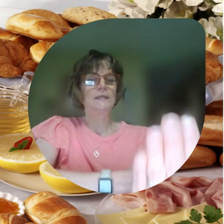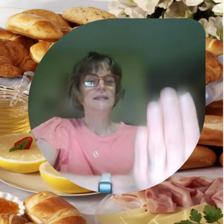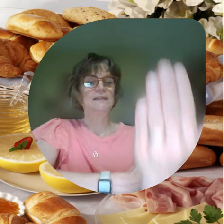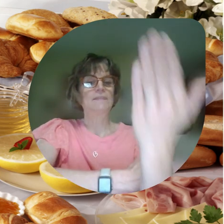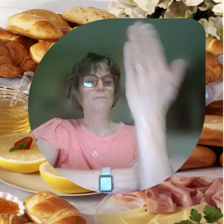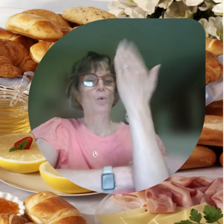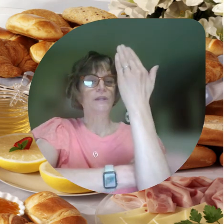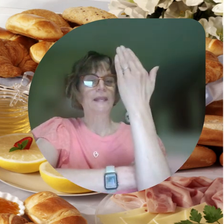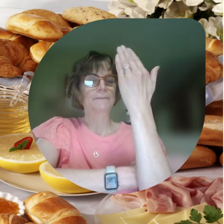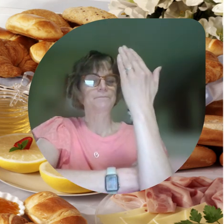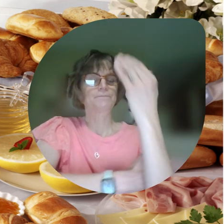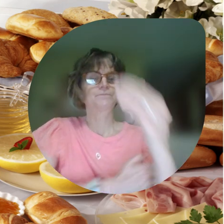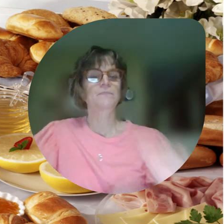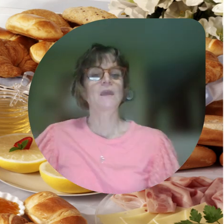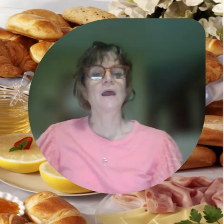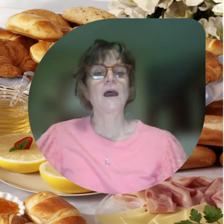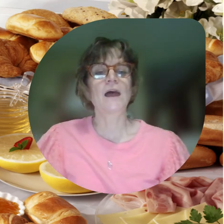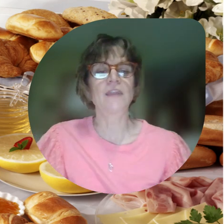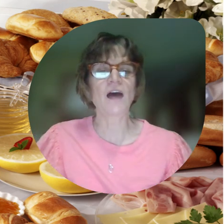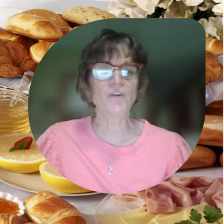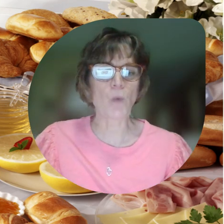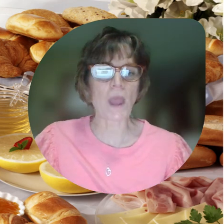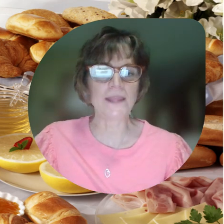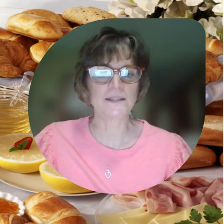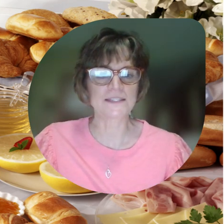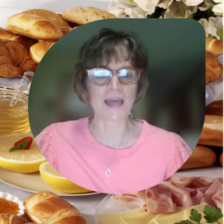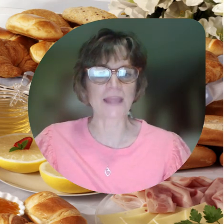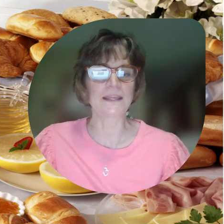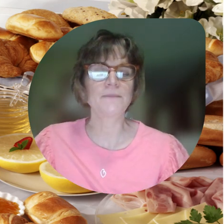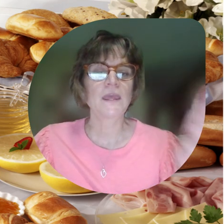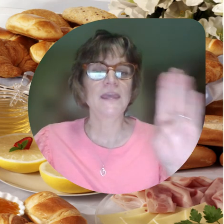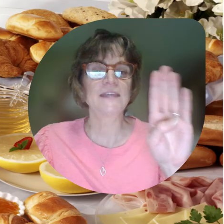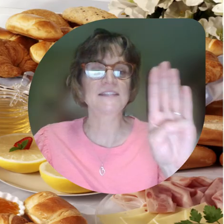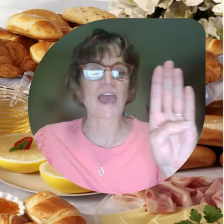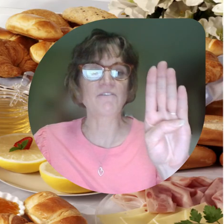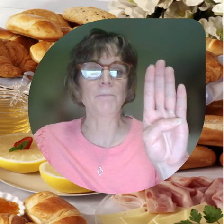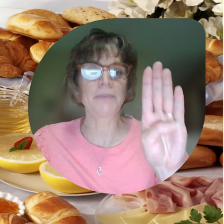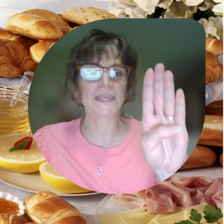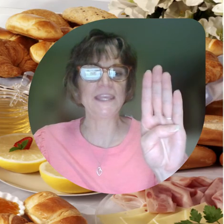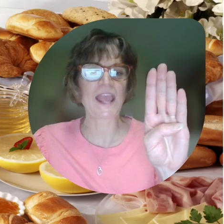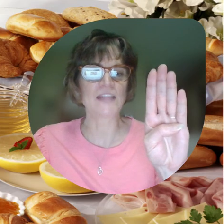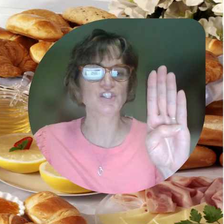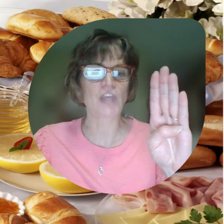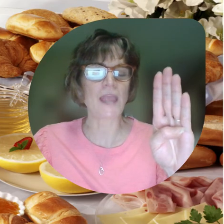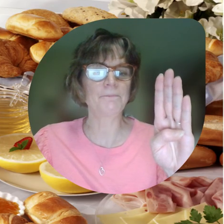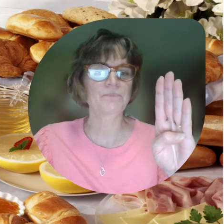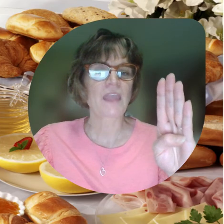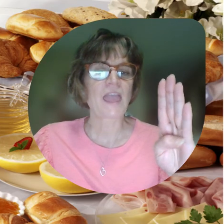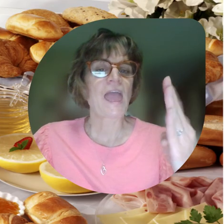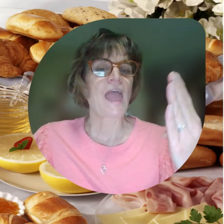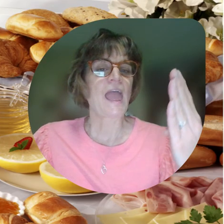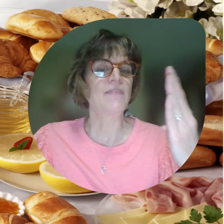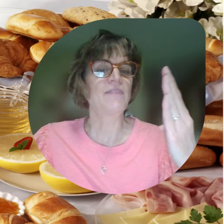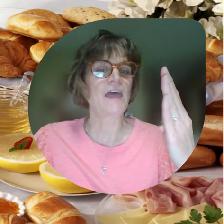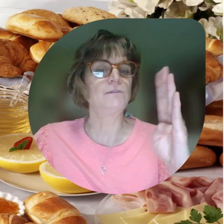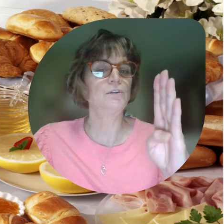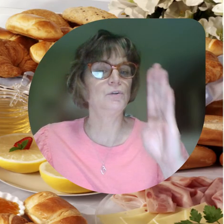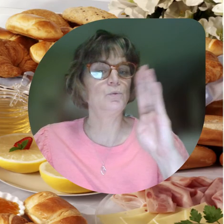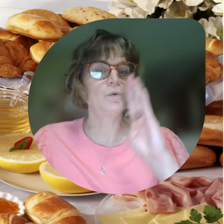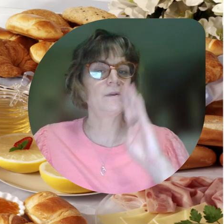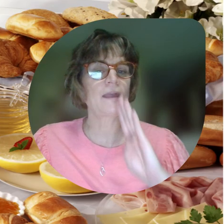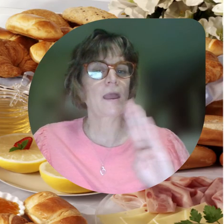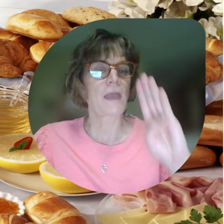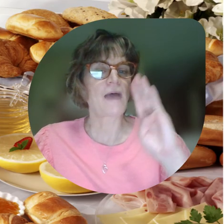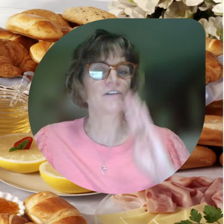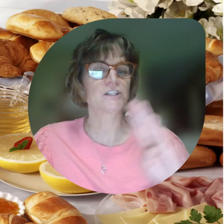You eat in the morning. Another way to sign it is to have a B hand shape, and then